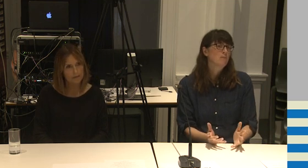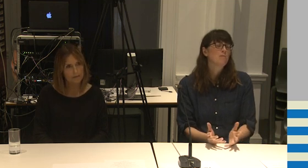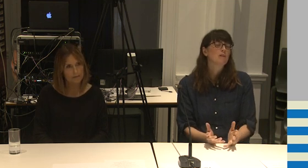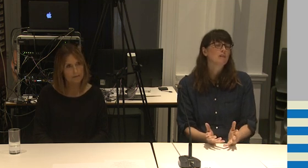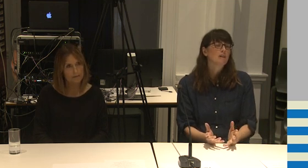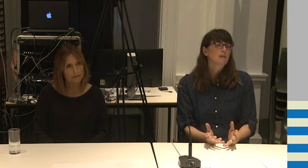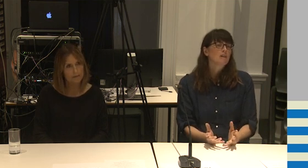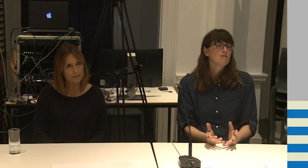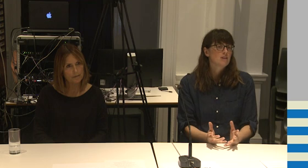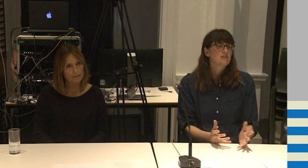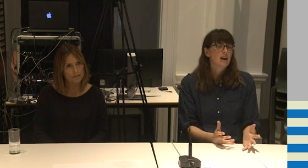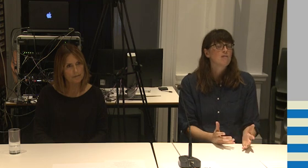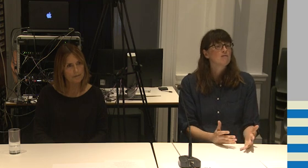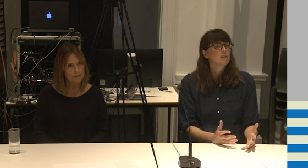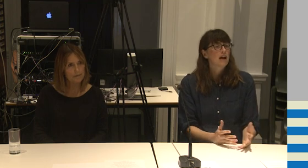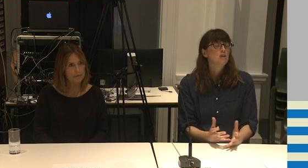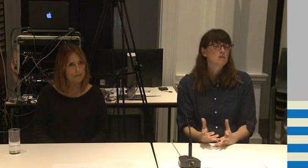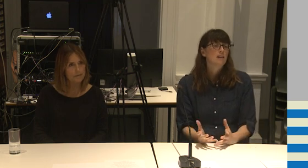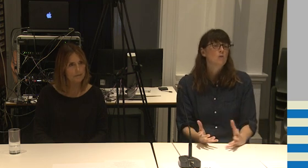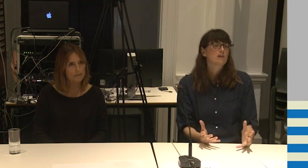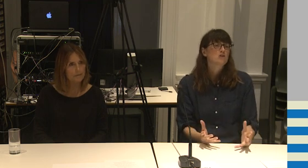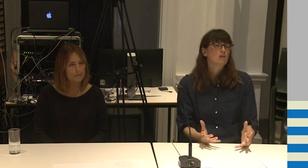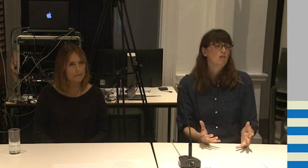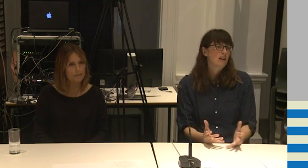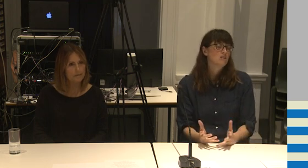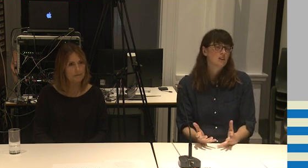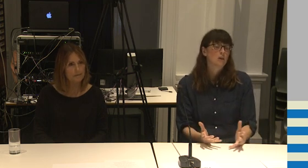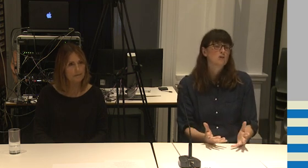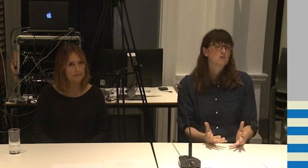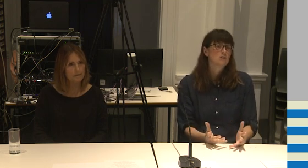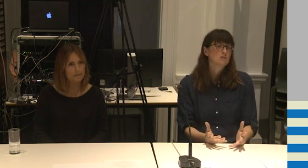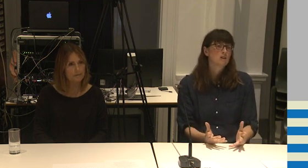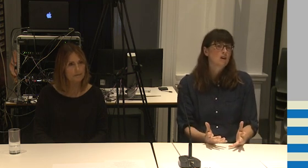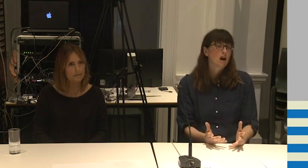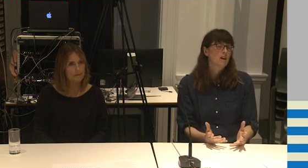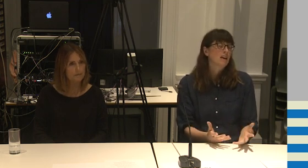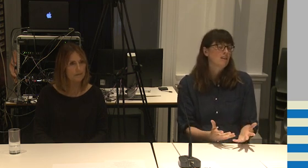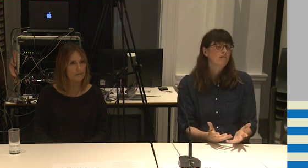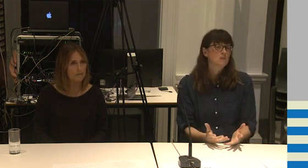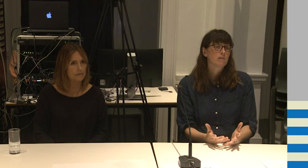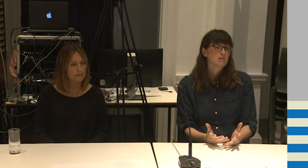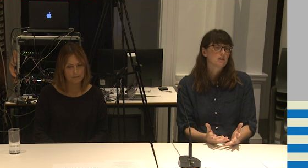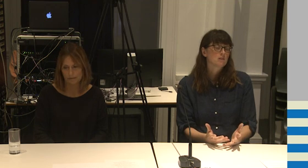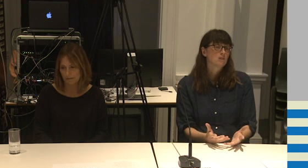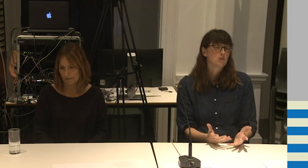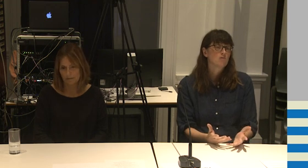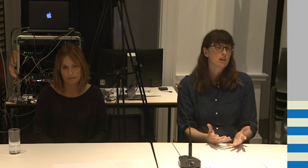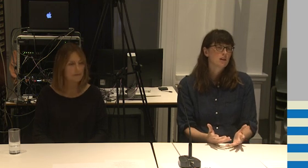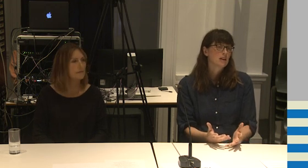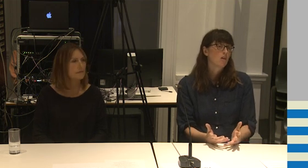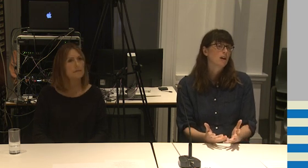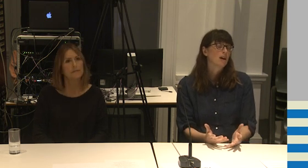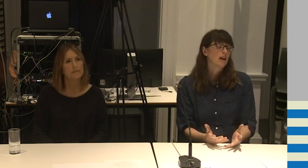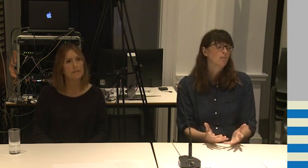When I meet people that are deaf, and use sign language, native sign language users, and I hear their experiences, I